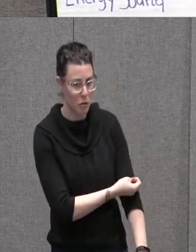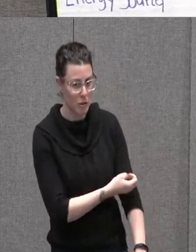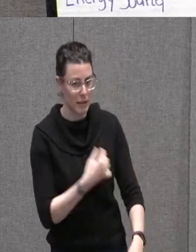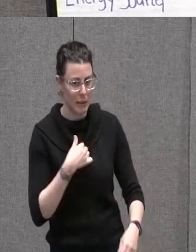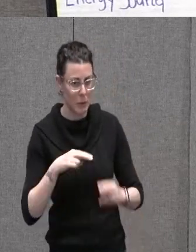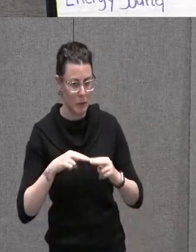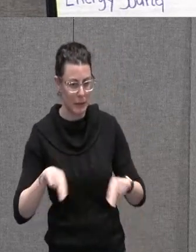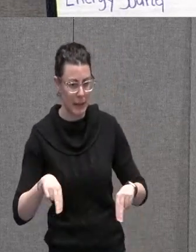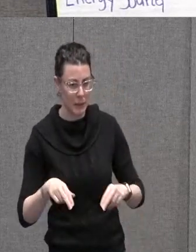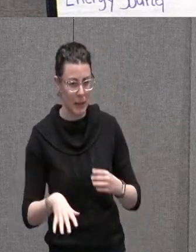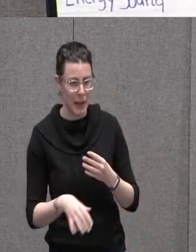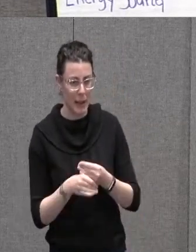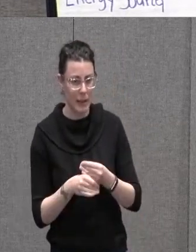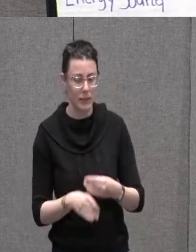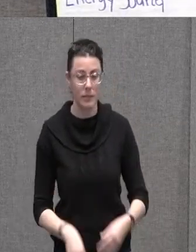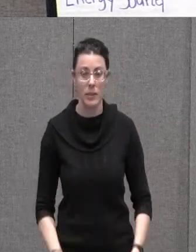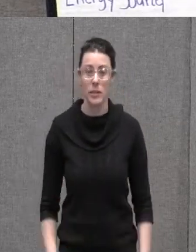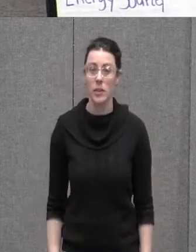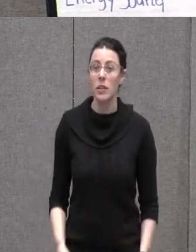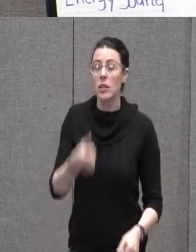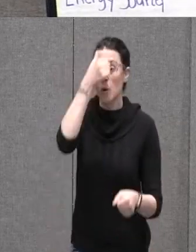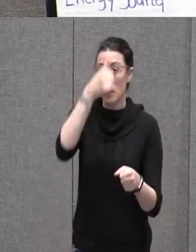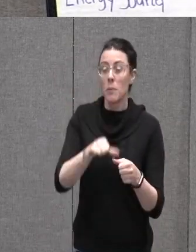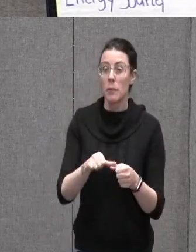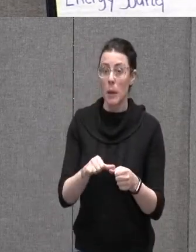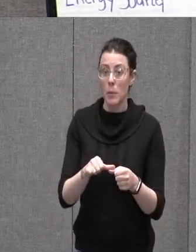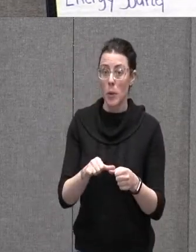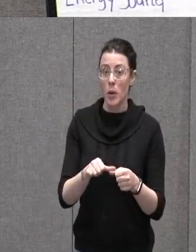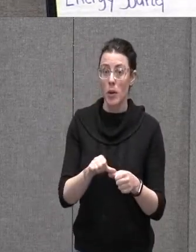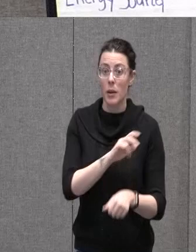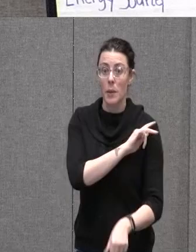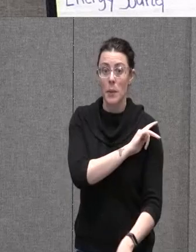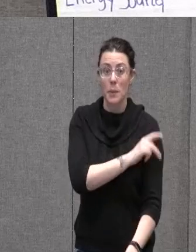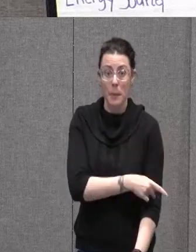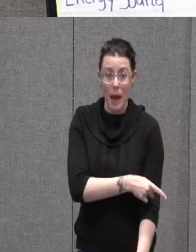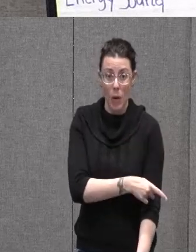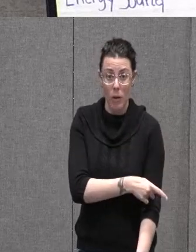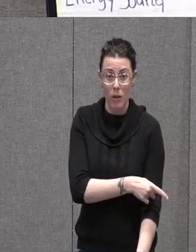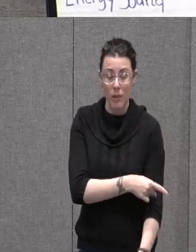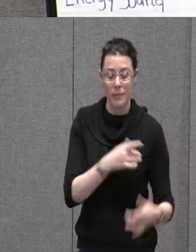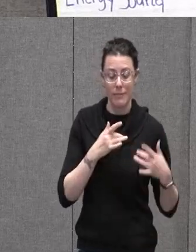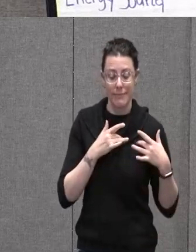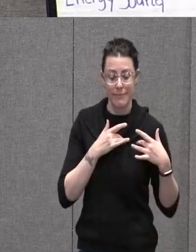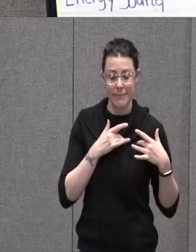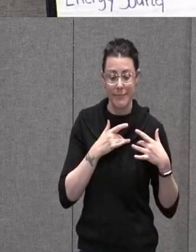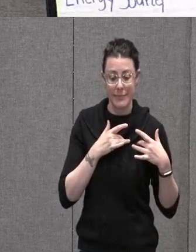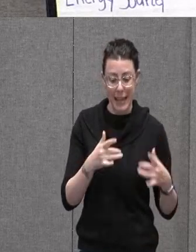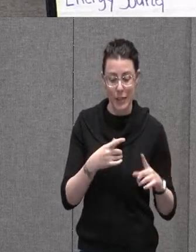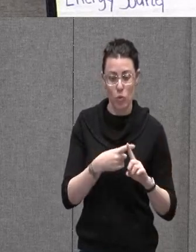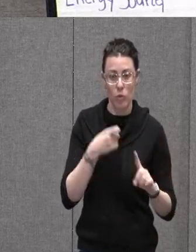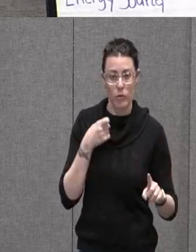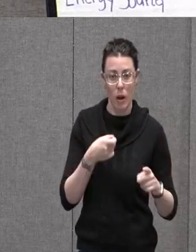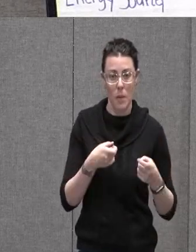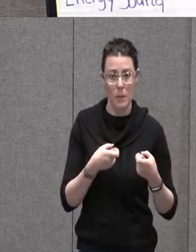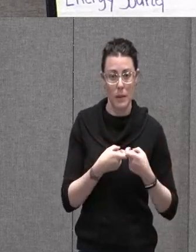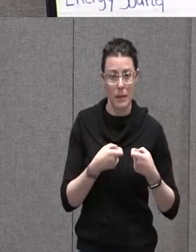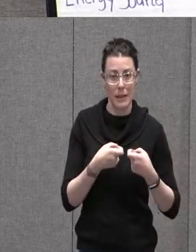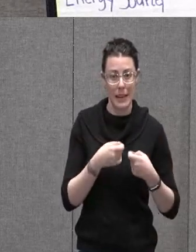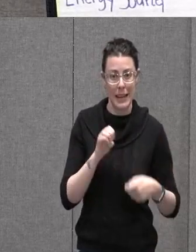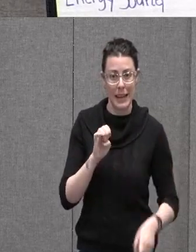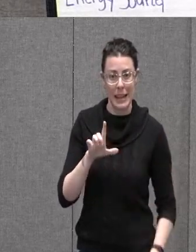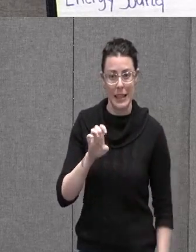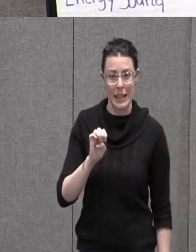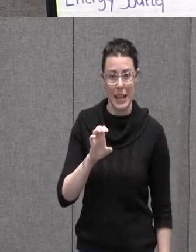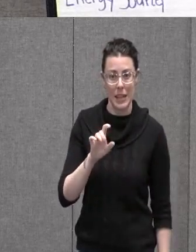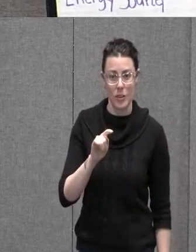So remember, power usually comes There from you electricity go. for robots, and most robots use batteries. Some robots have